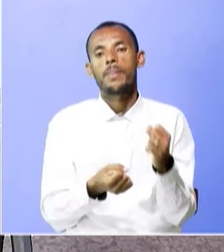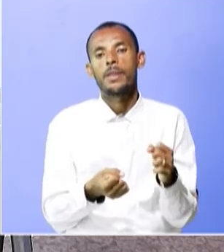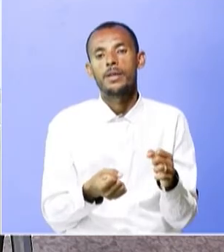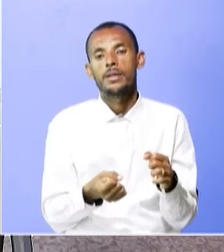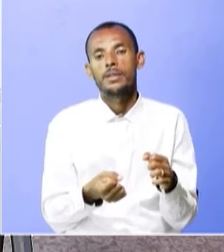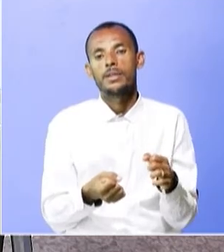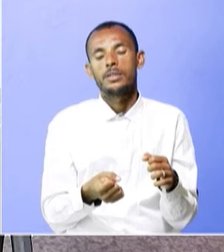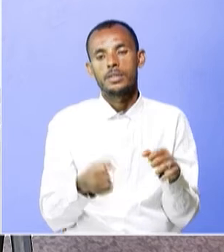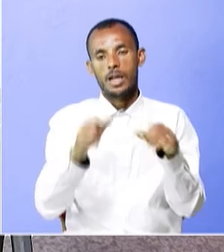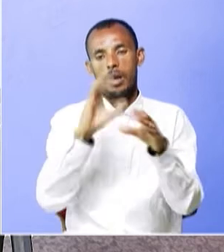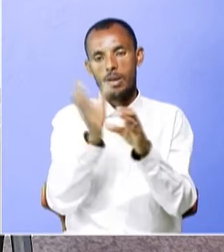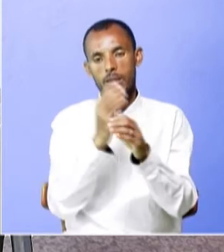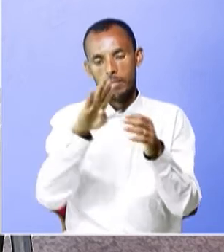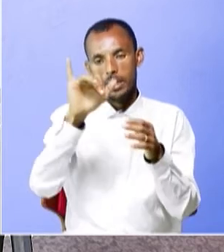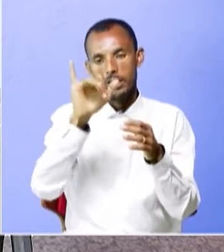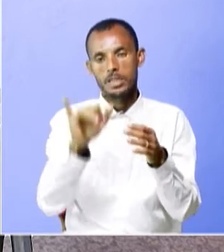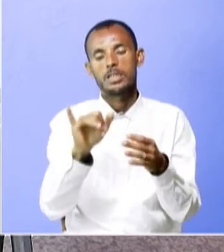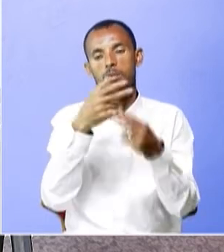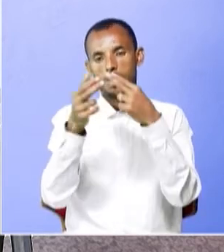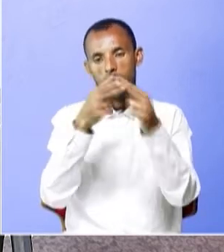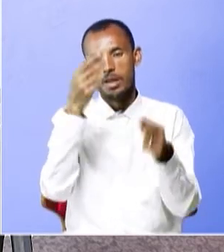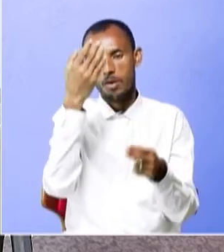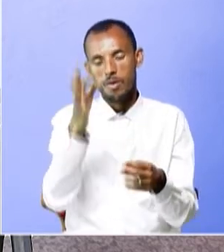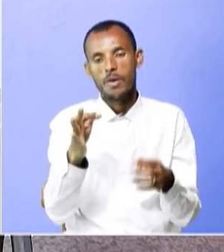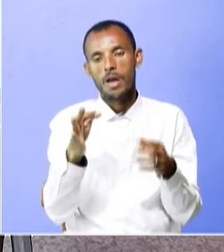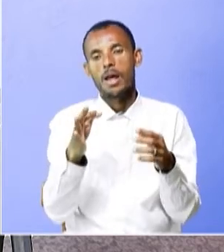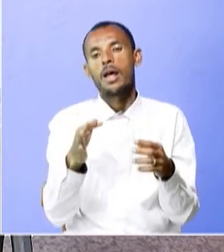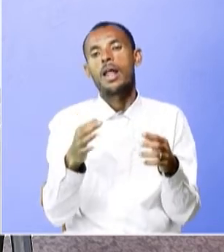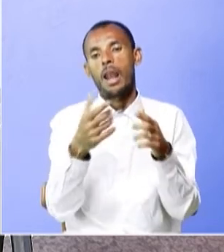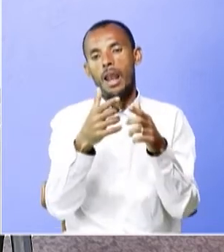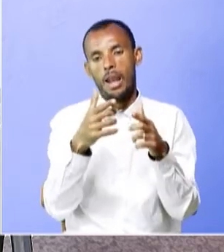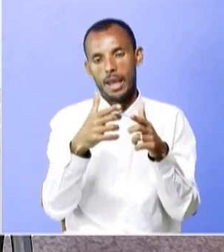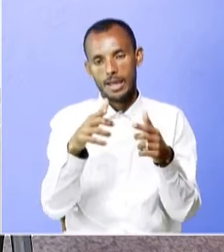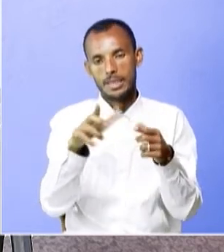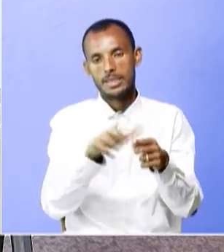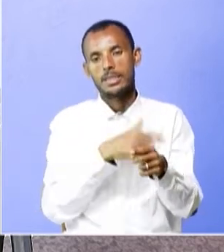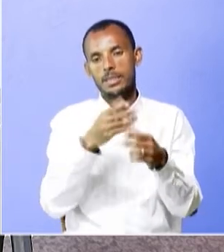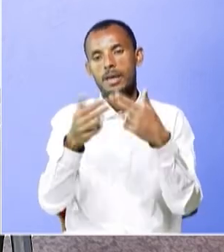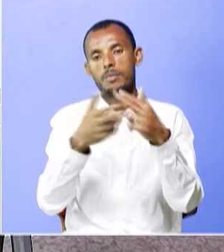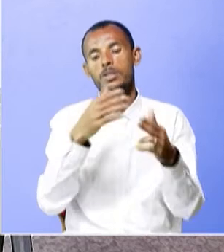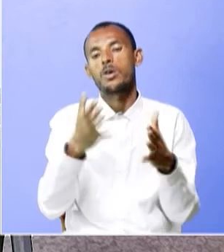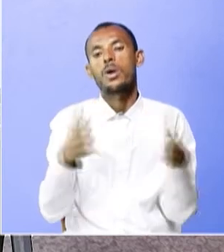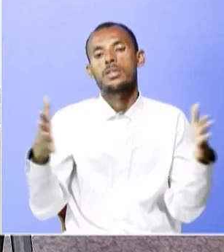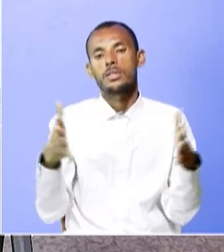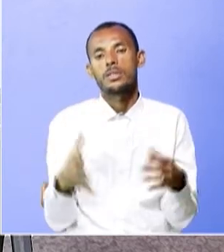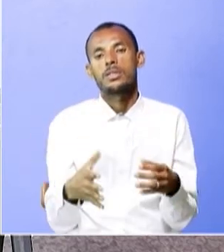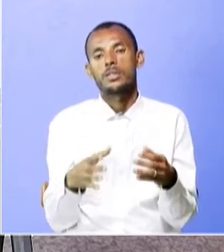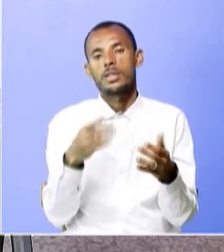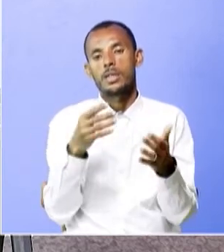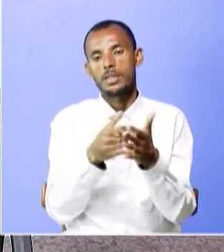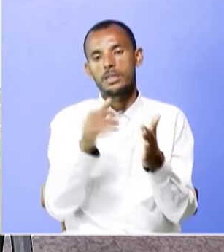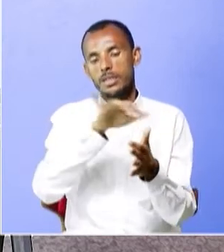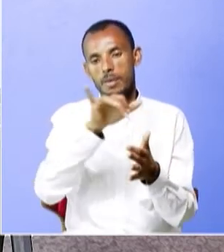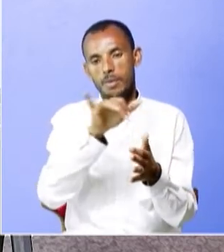square can be calculated by the product of the length times width. So since the length and width are the same, you